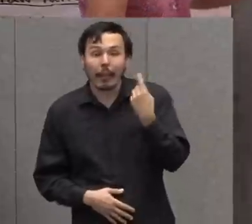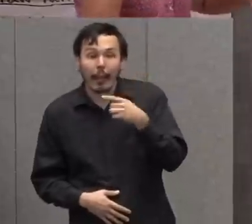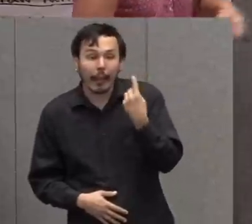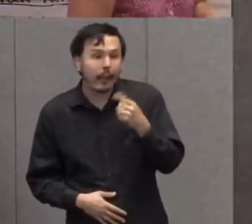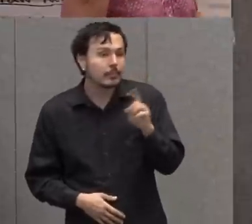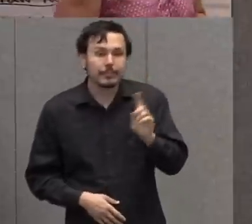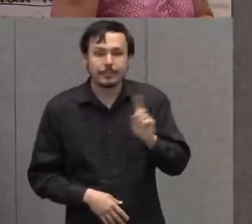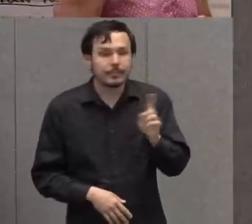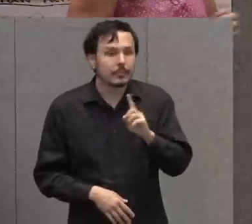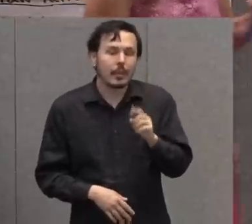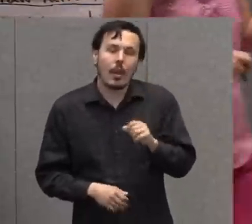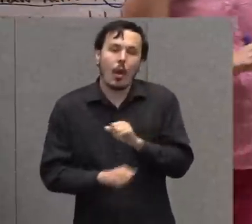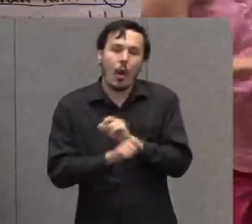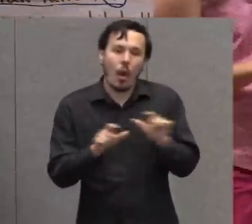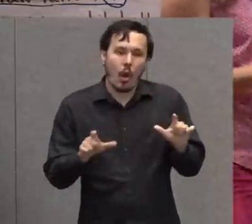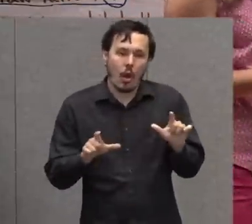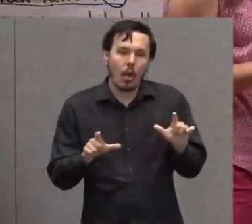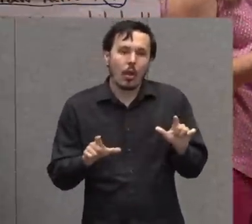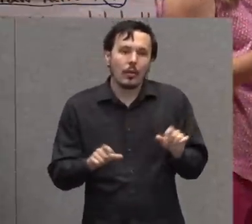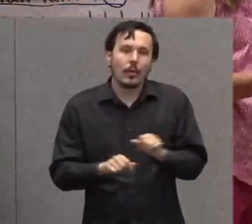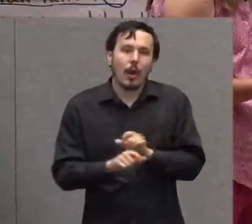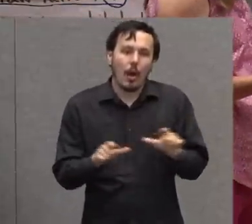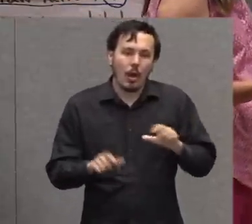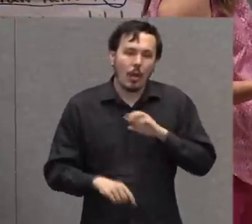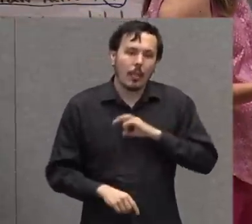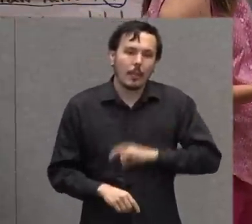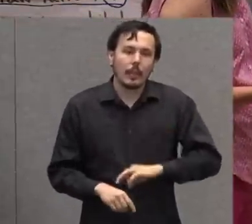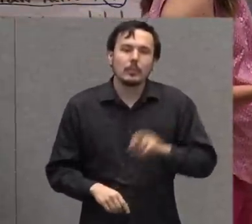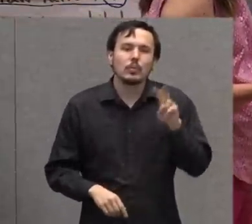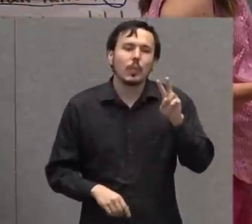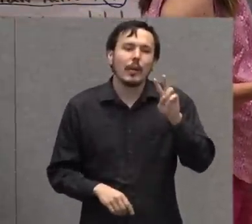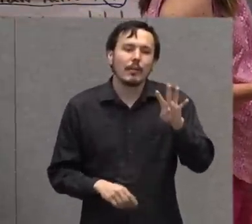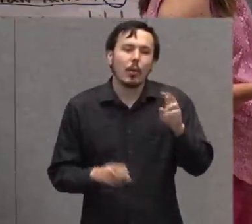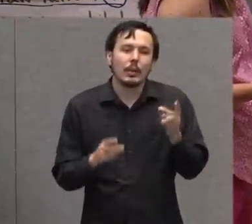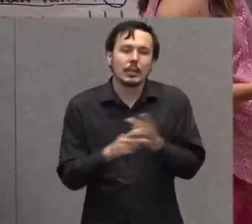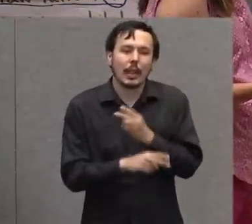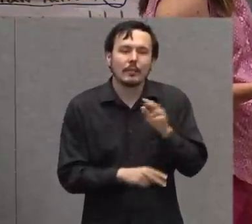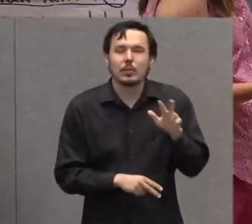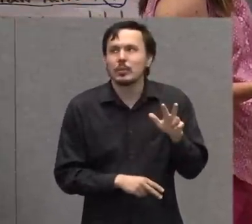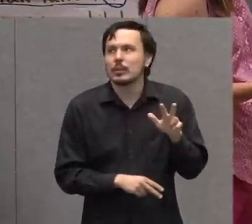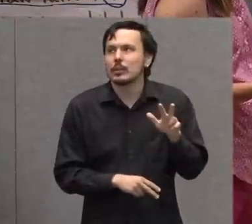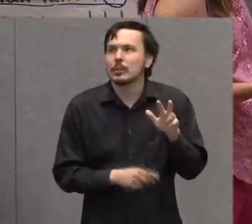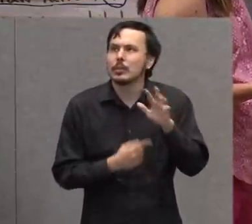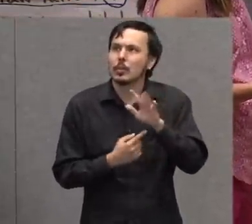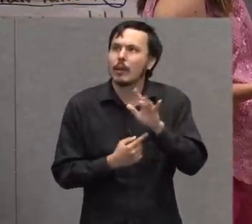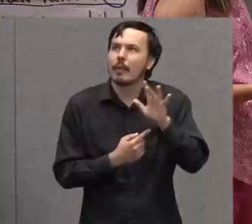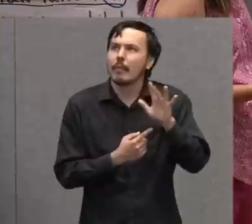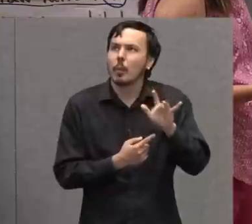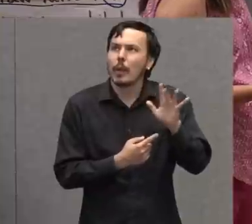buttons. So let's go ahead. 24 times 3. So